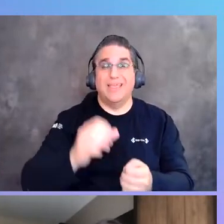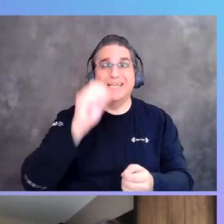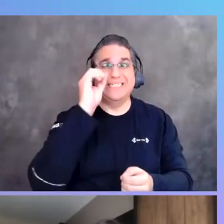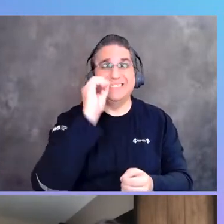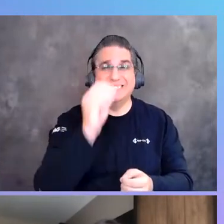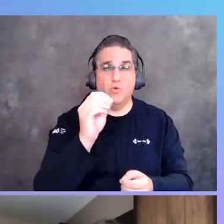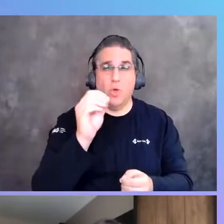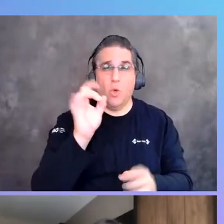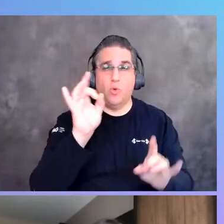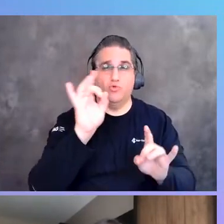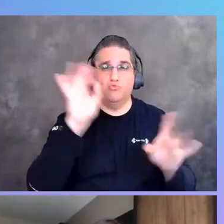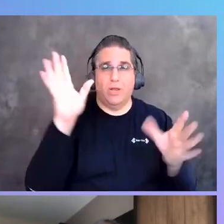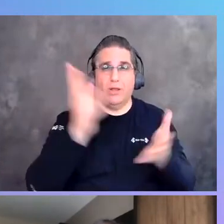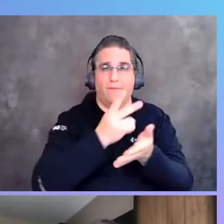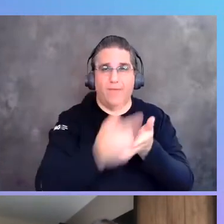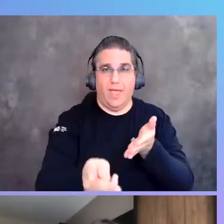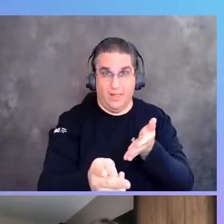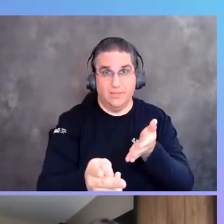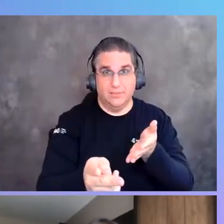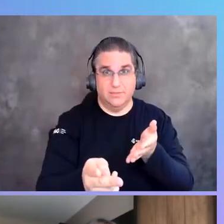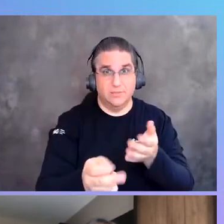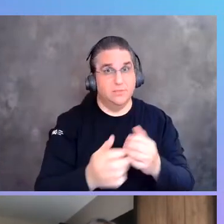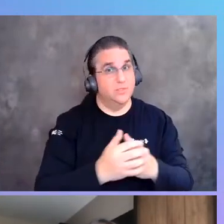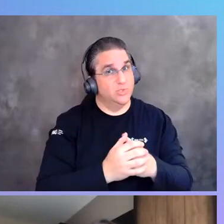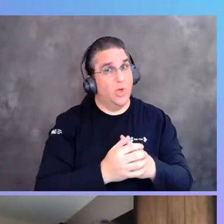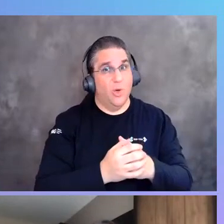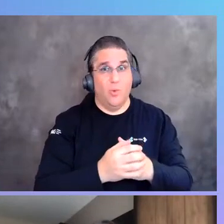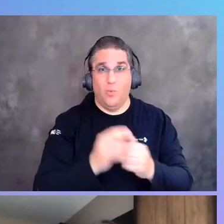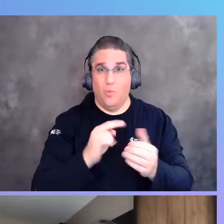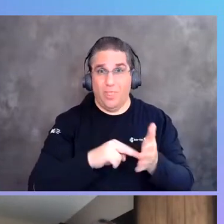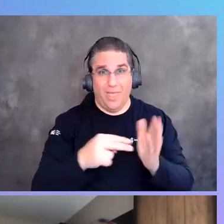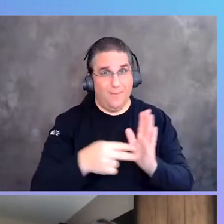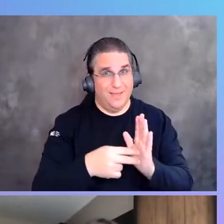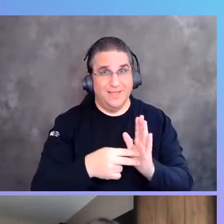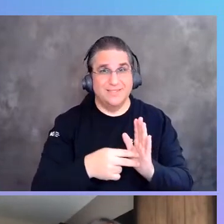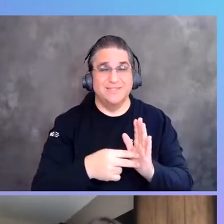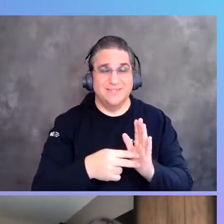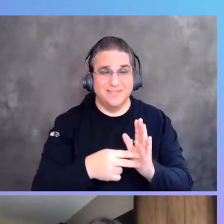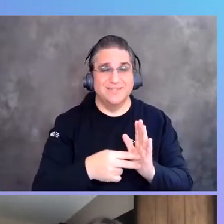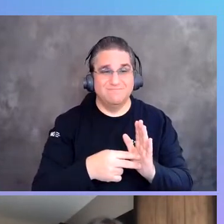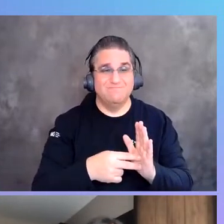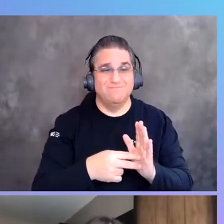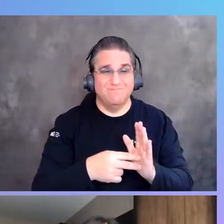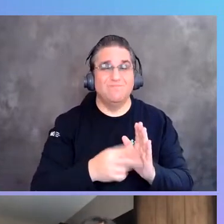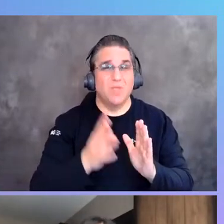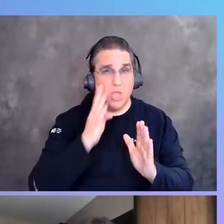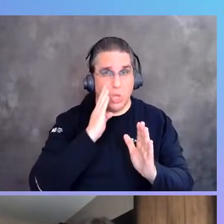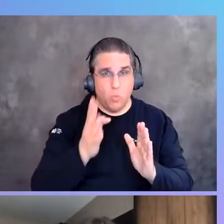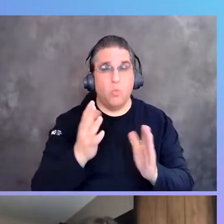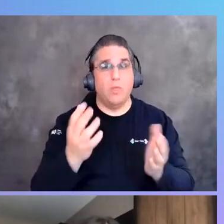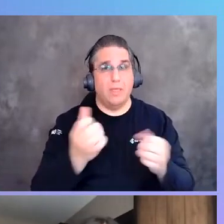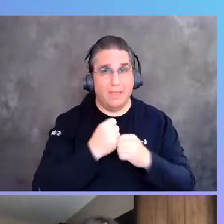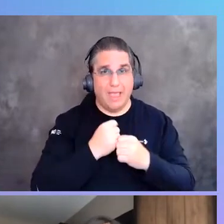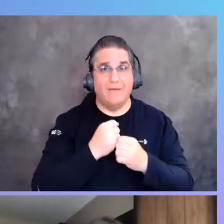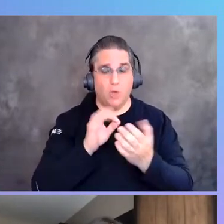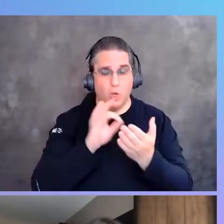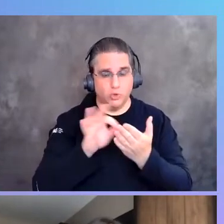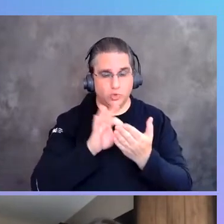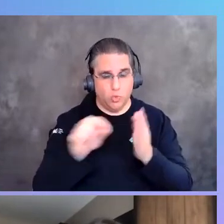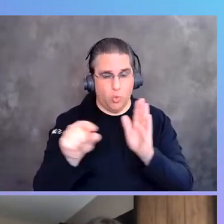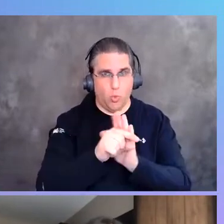fails. So what that means is we're going to have a score, a usability score